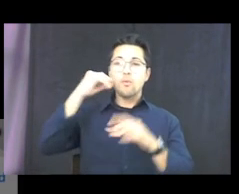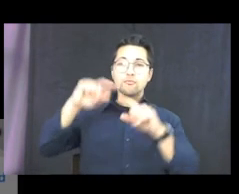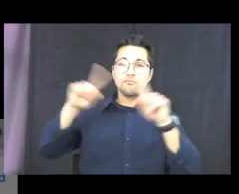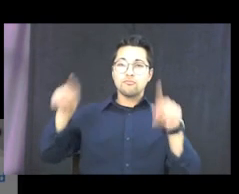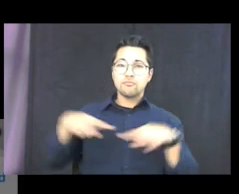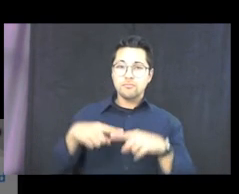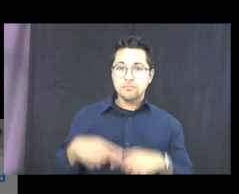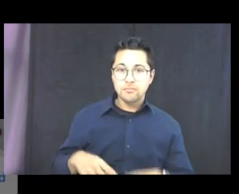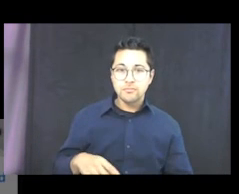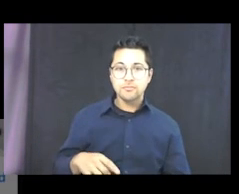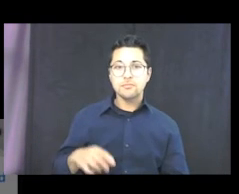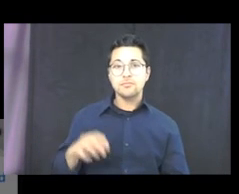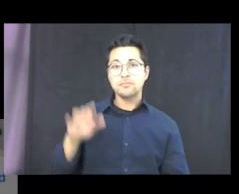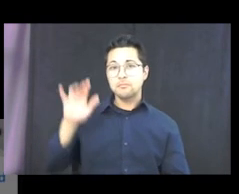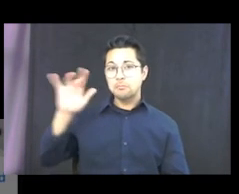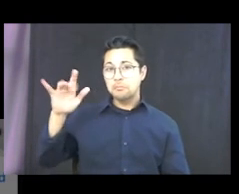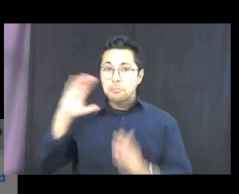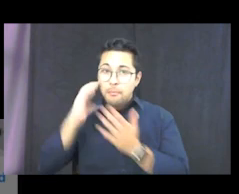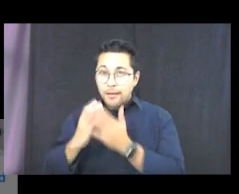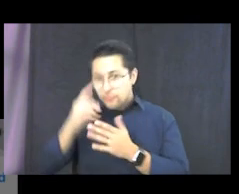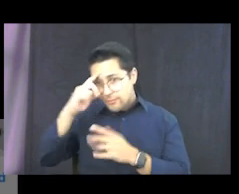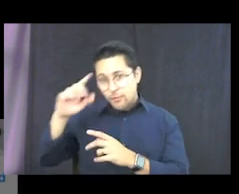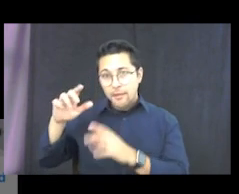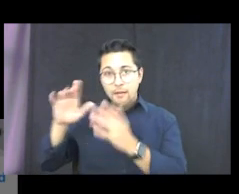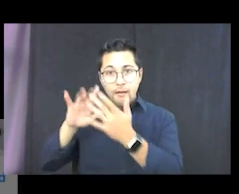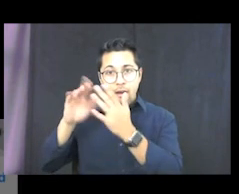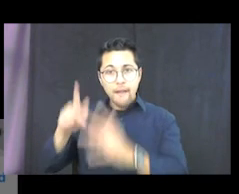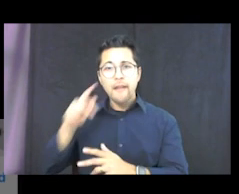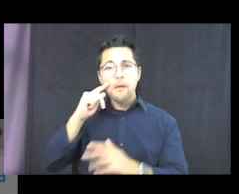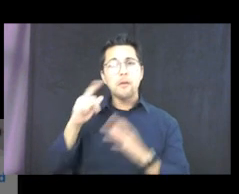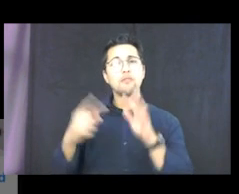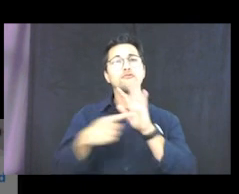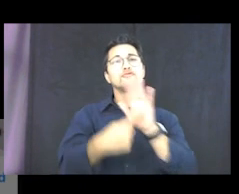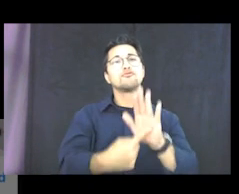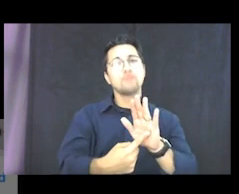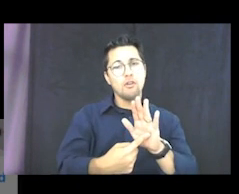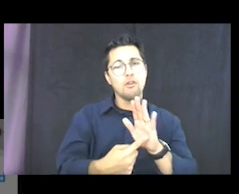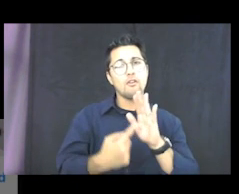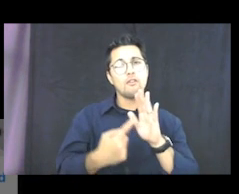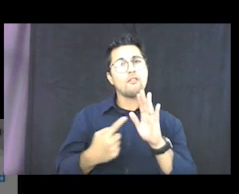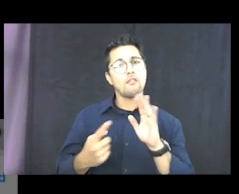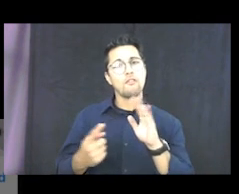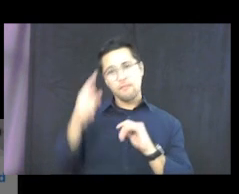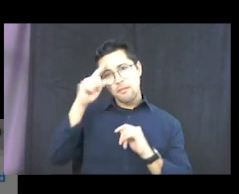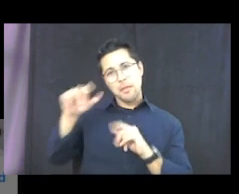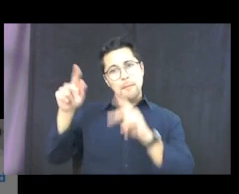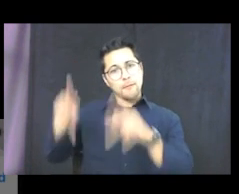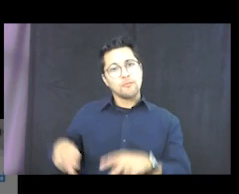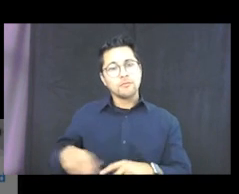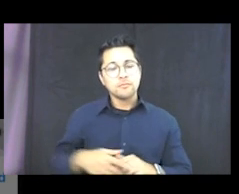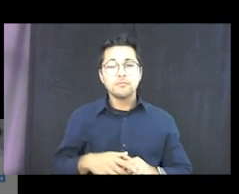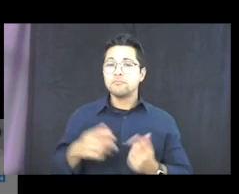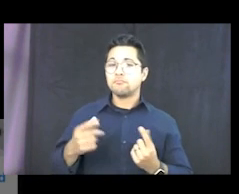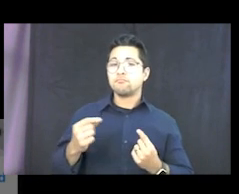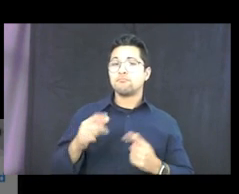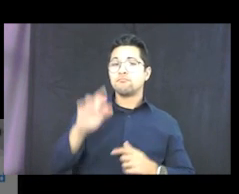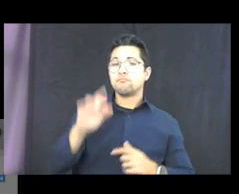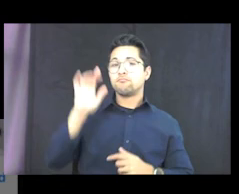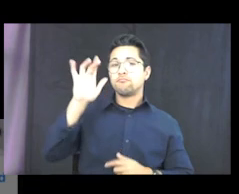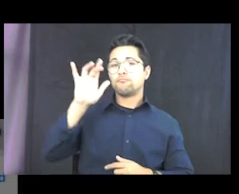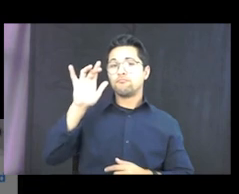by selecting a photo of that desired contact to appear as the icon for this shortcut. To do this,